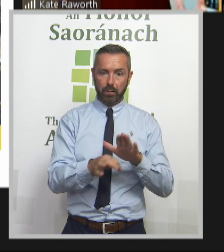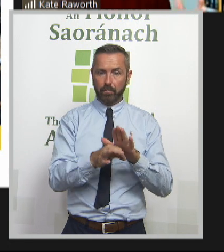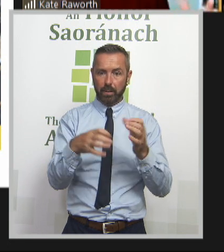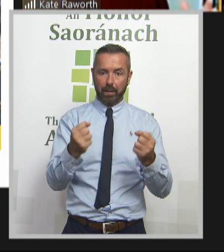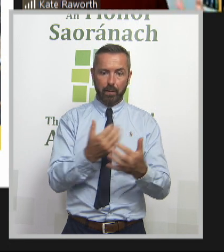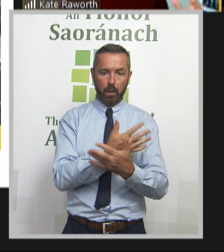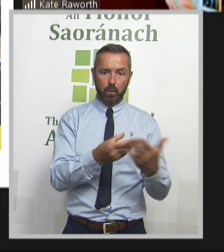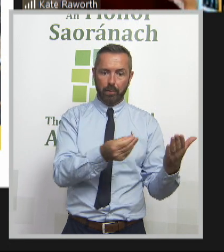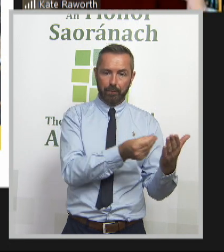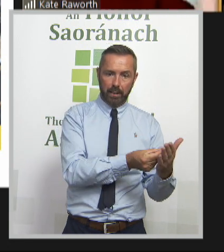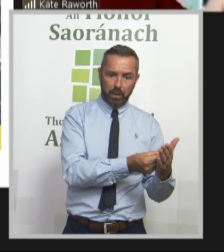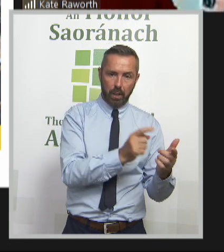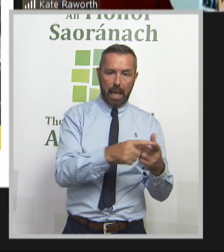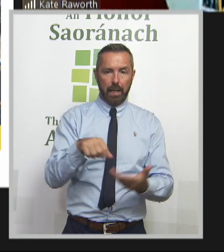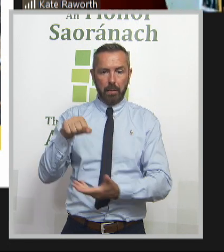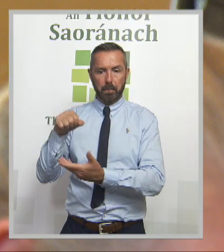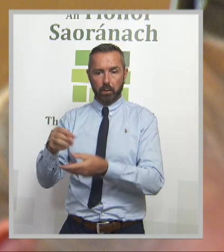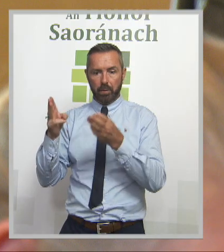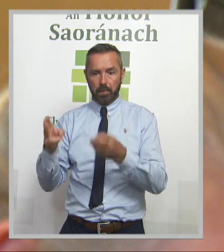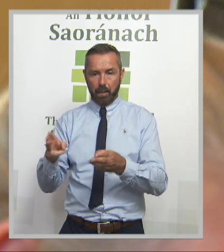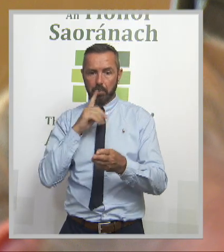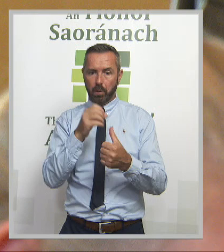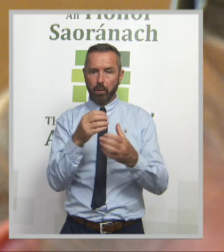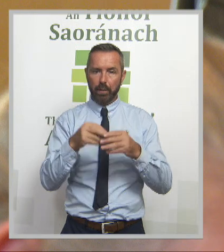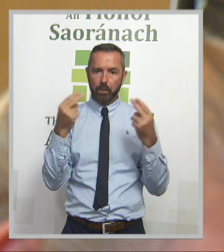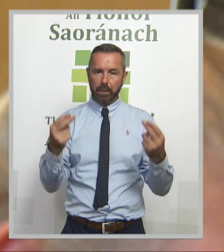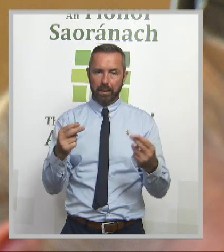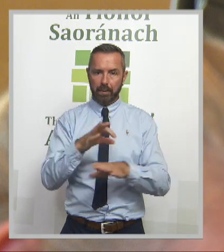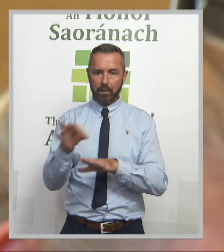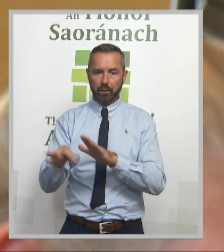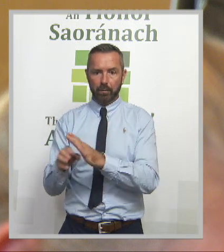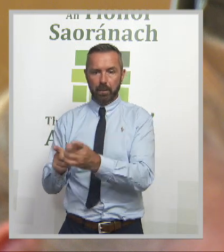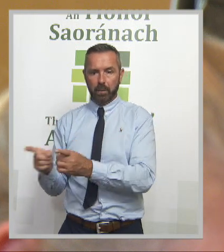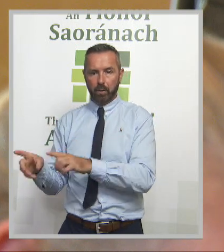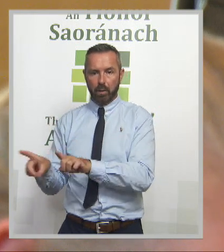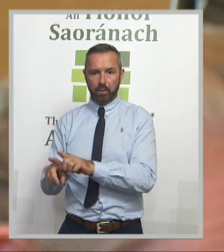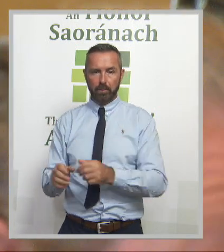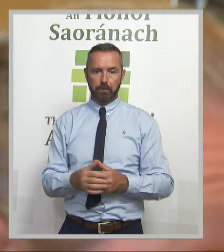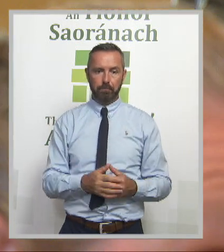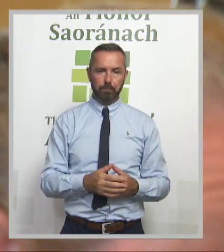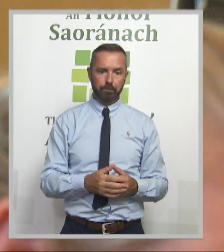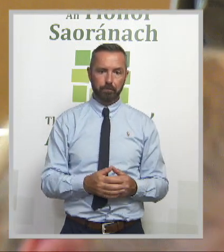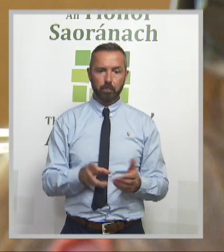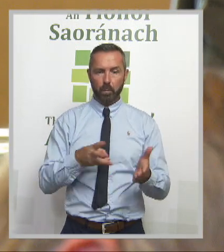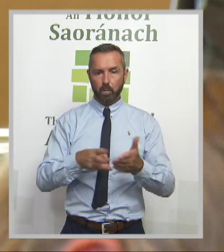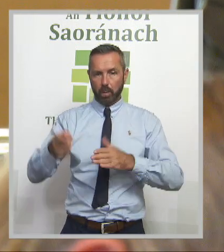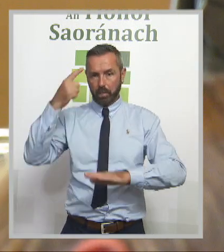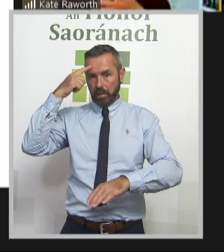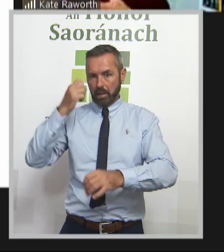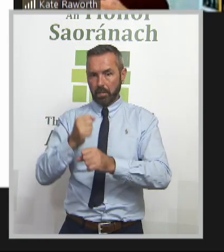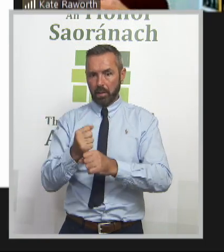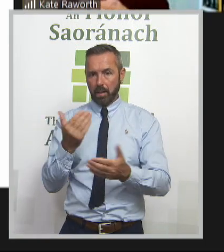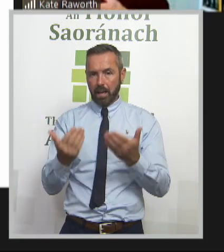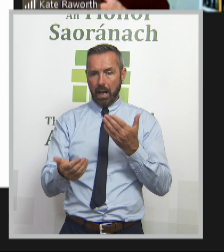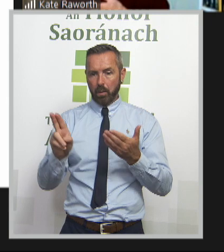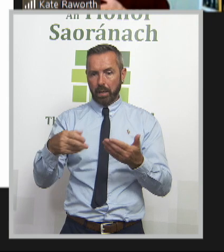budgetary powers, but there are many other things that we need the state to do as well. So when we think about how can